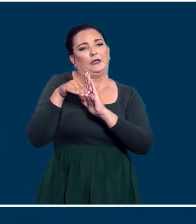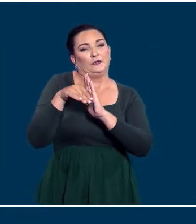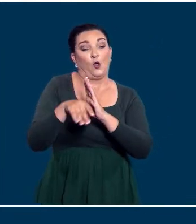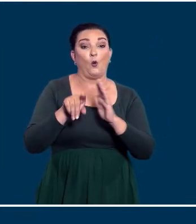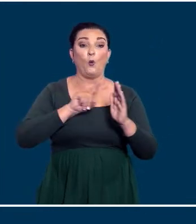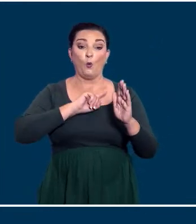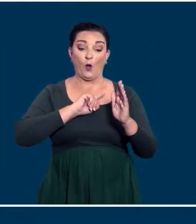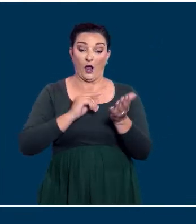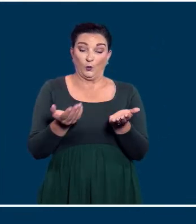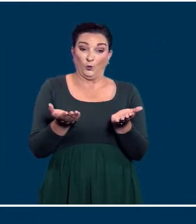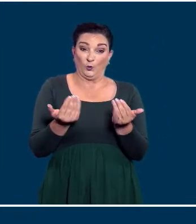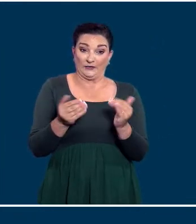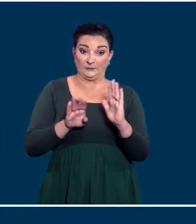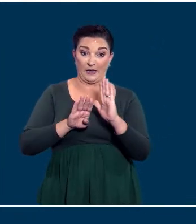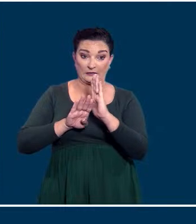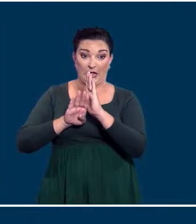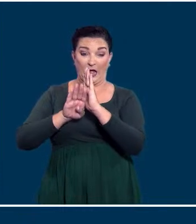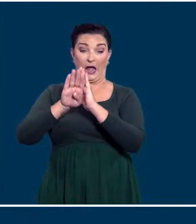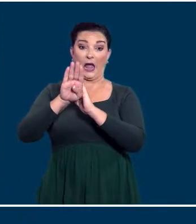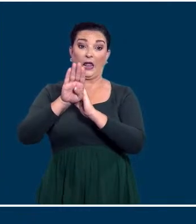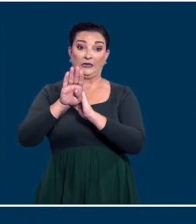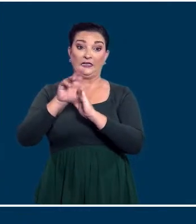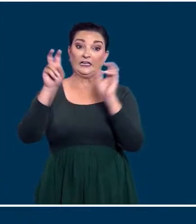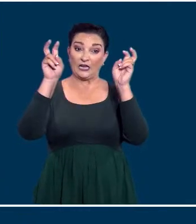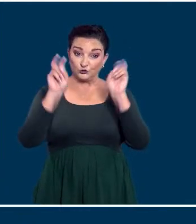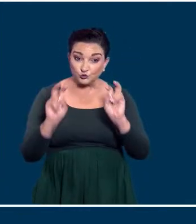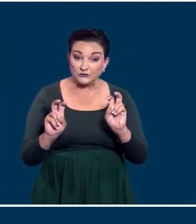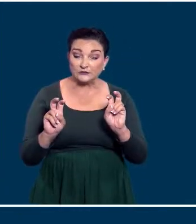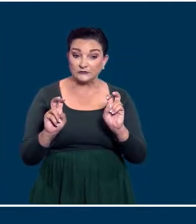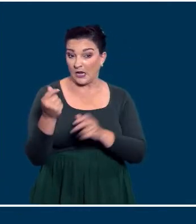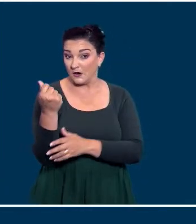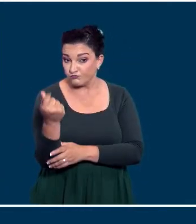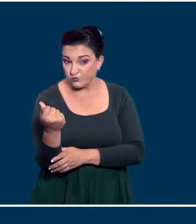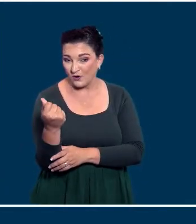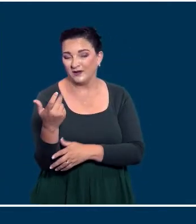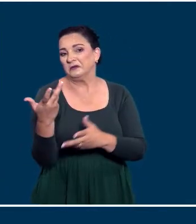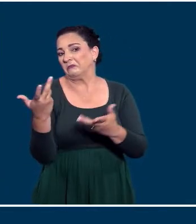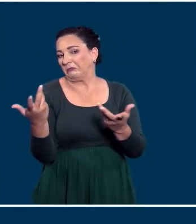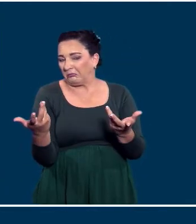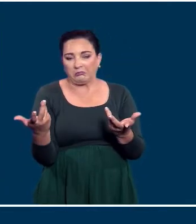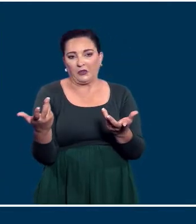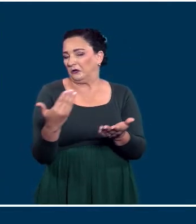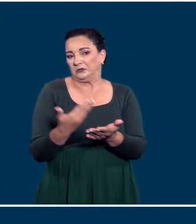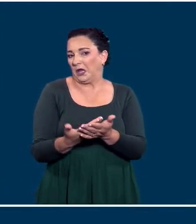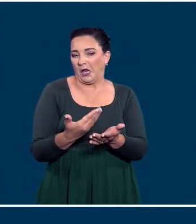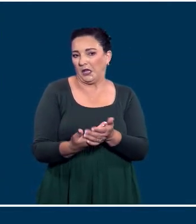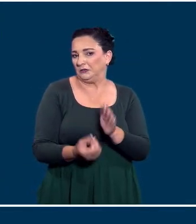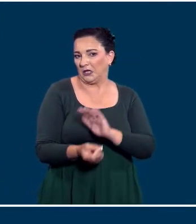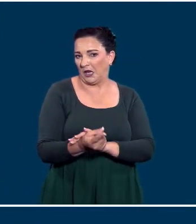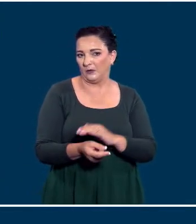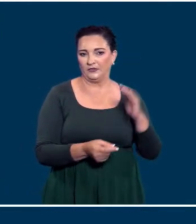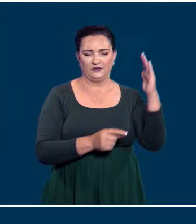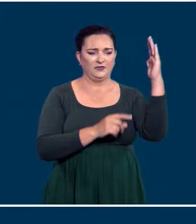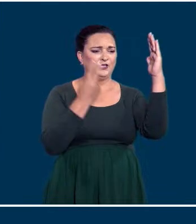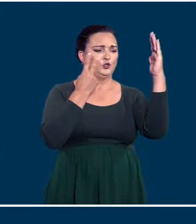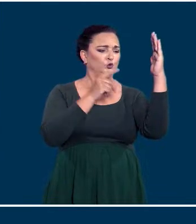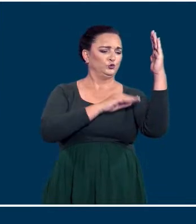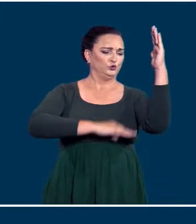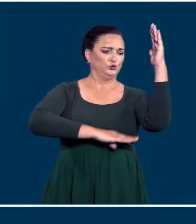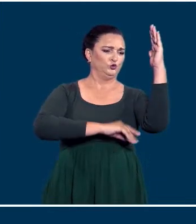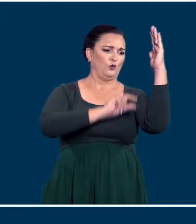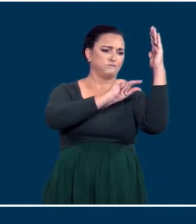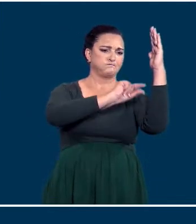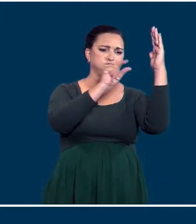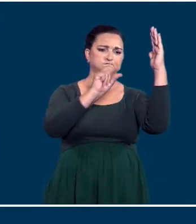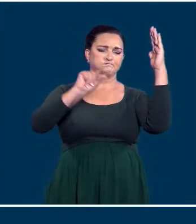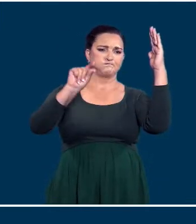higher electricity price inflation than actually occurred. And then the green is